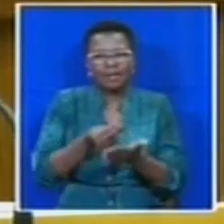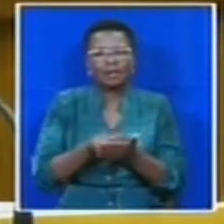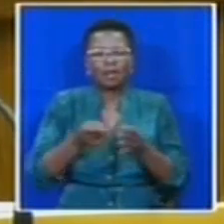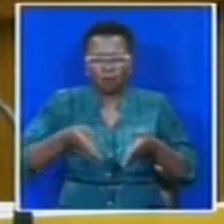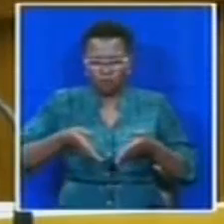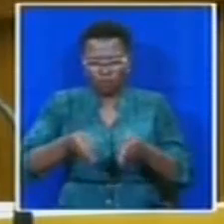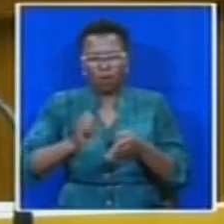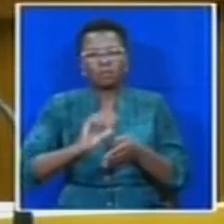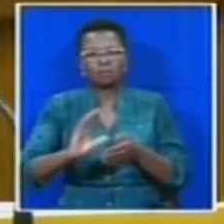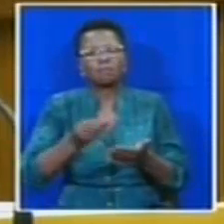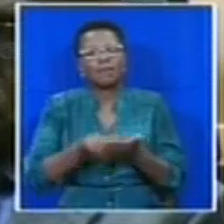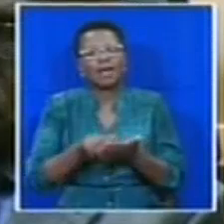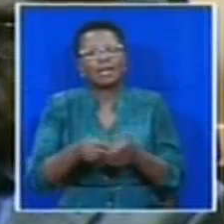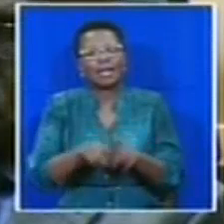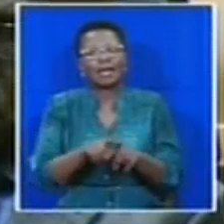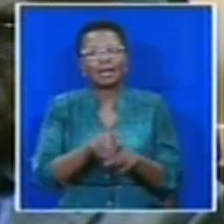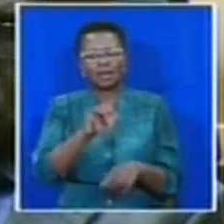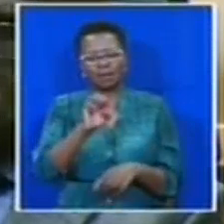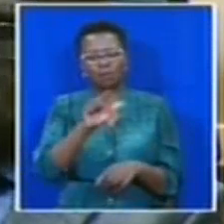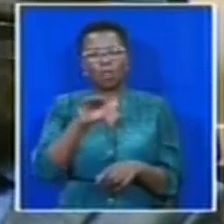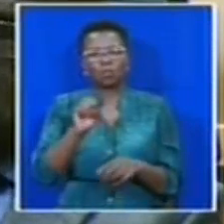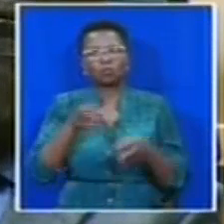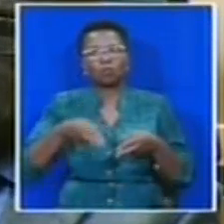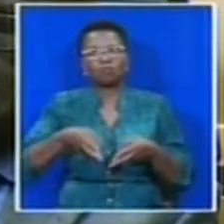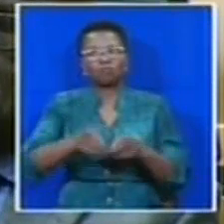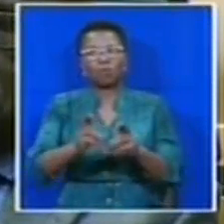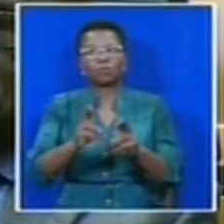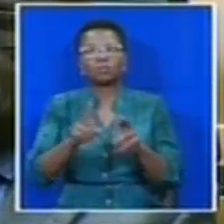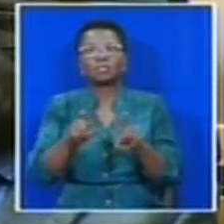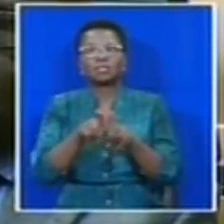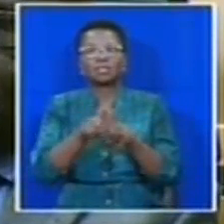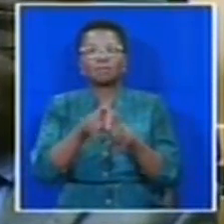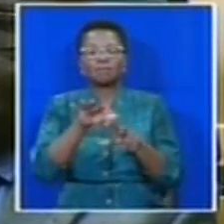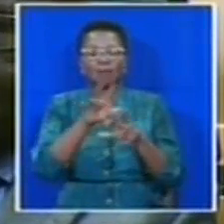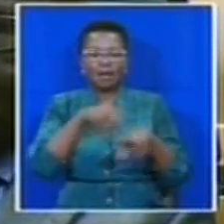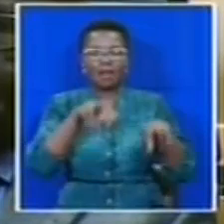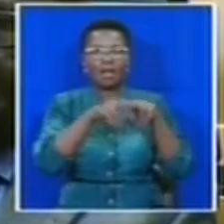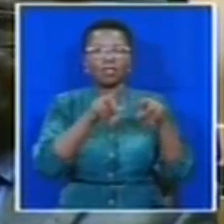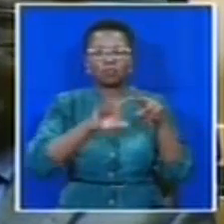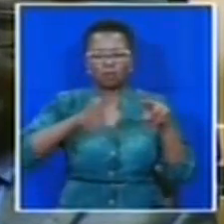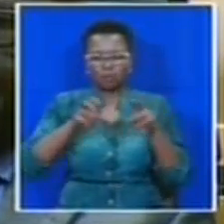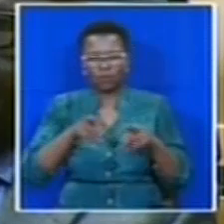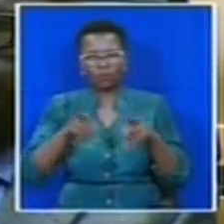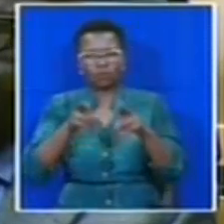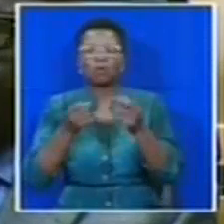Road, and improved maintenance of both national and provincial roads.